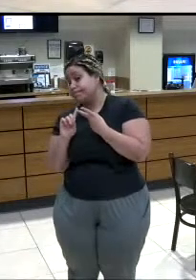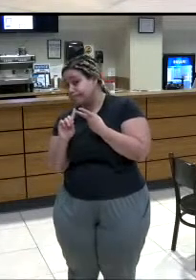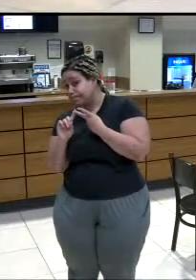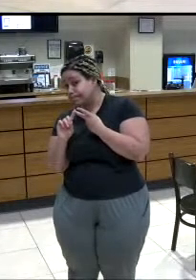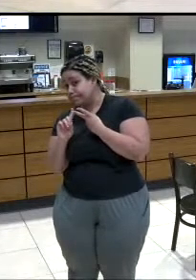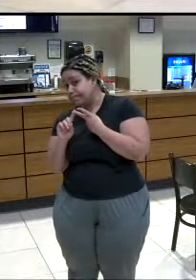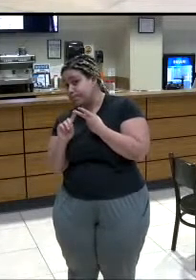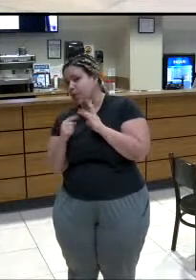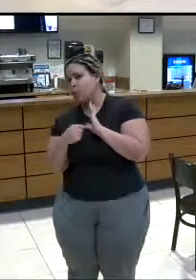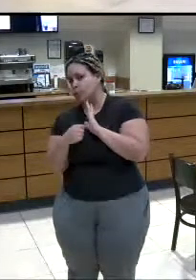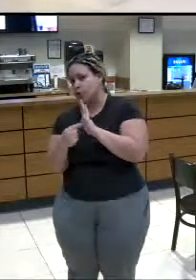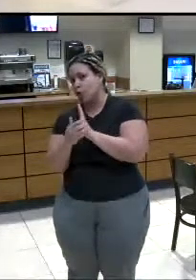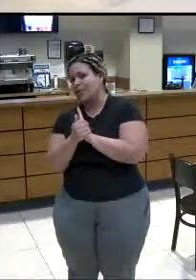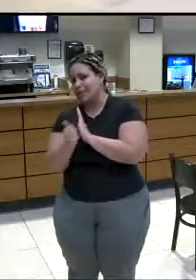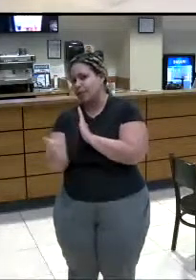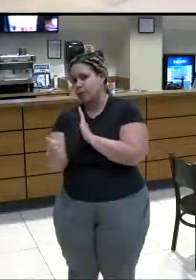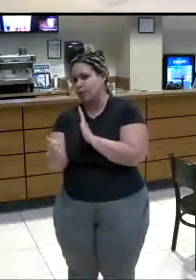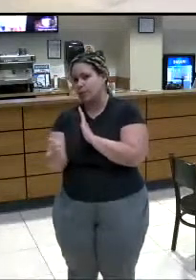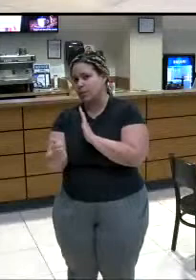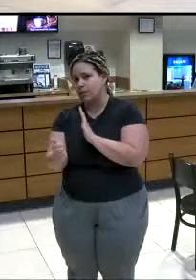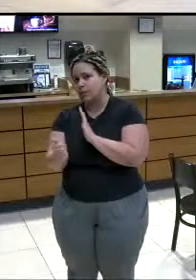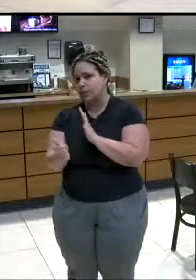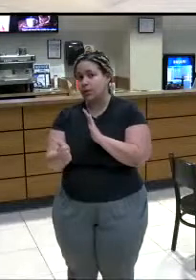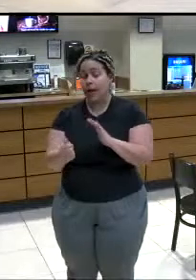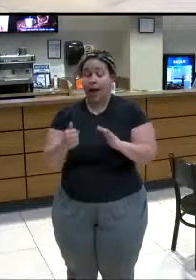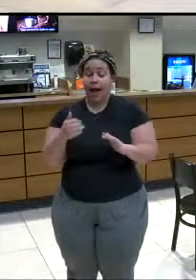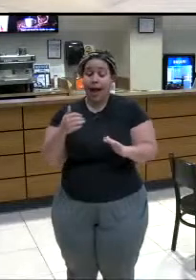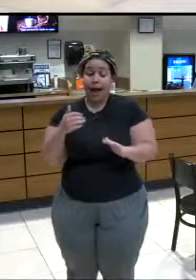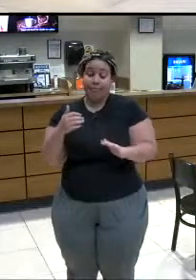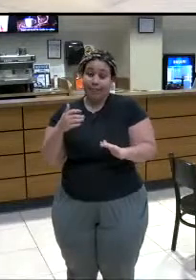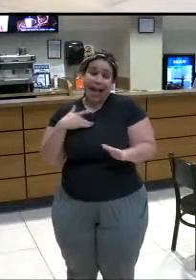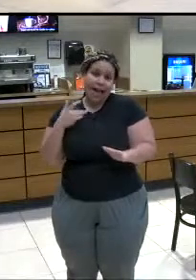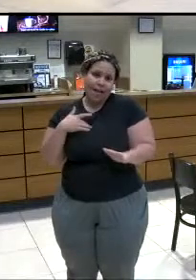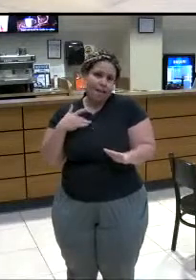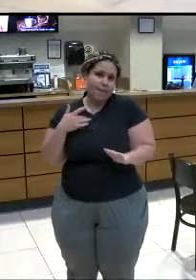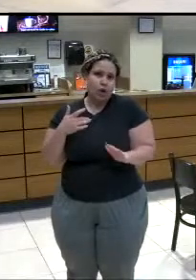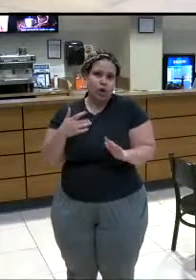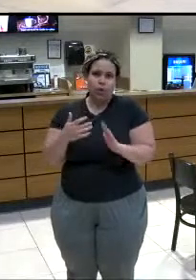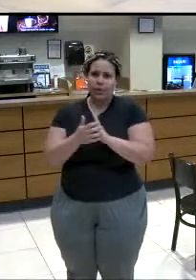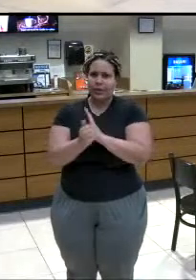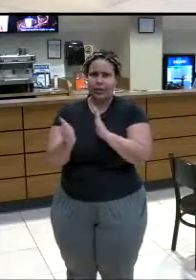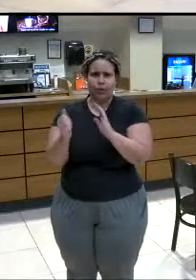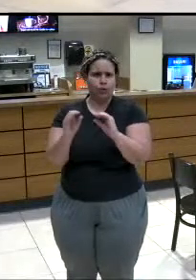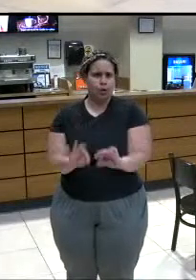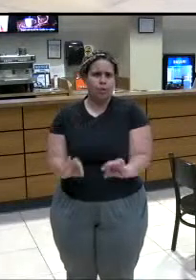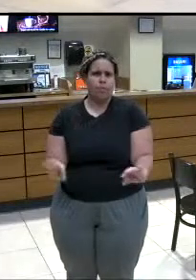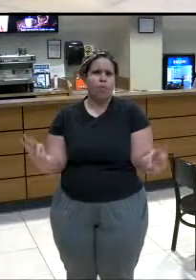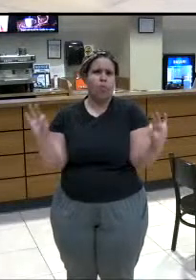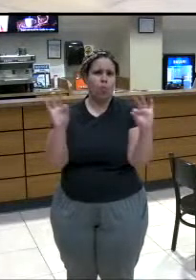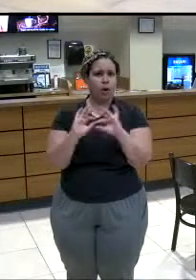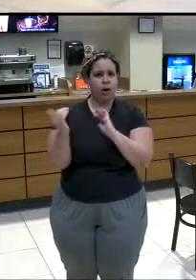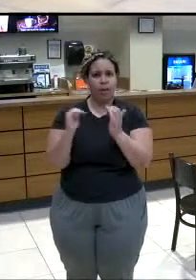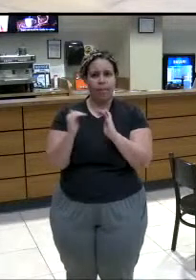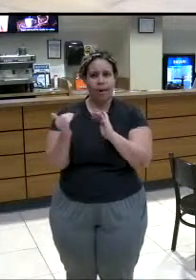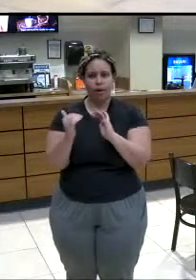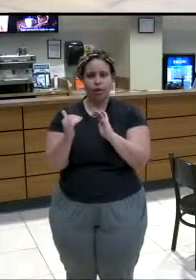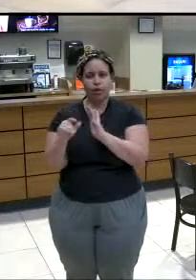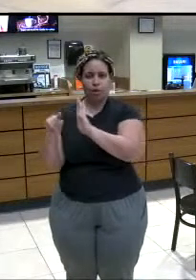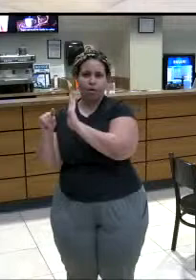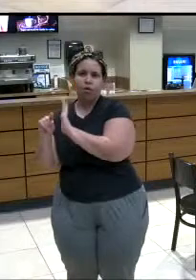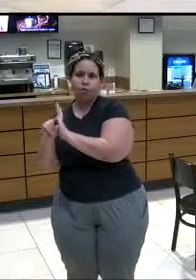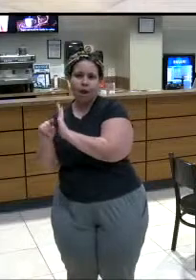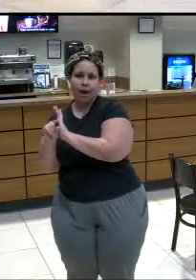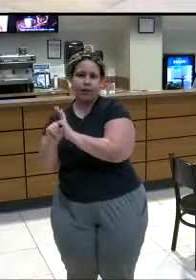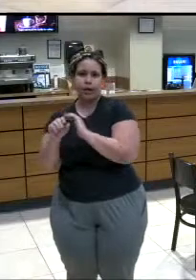the skills. And I think that the skills are more important than a letter grade. We do have standards-based report cards in elementary, which focuses